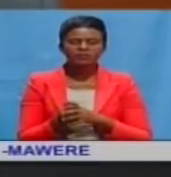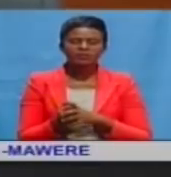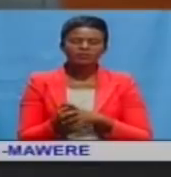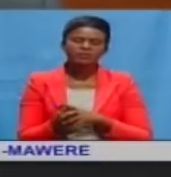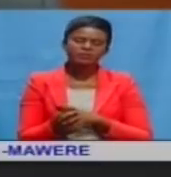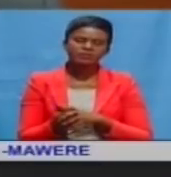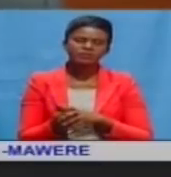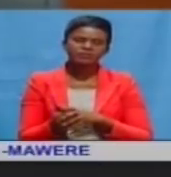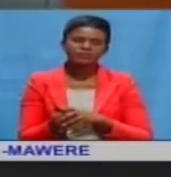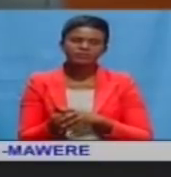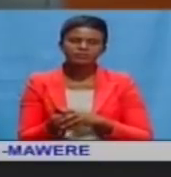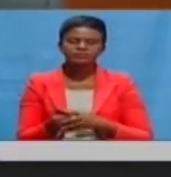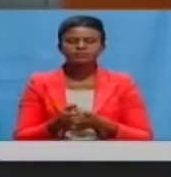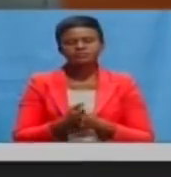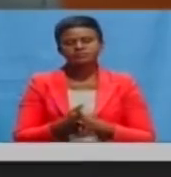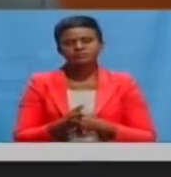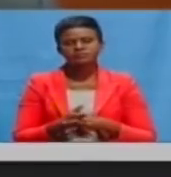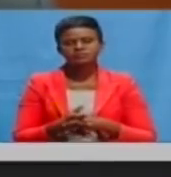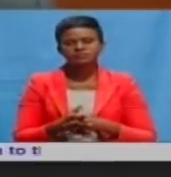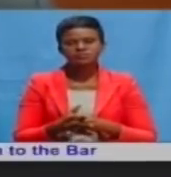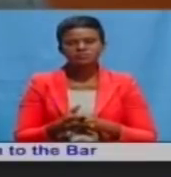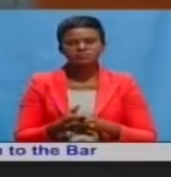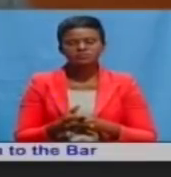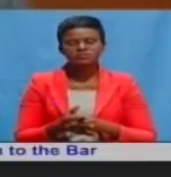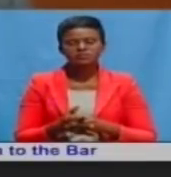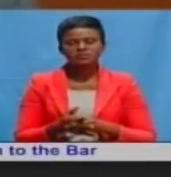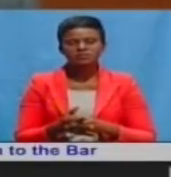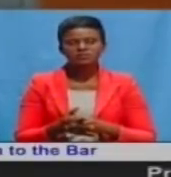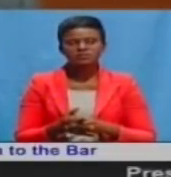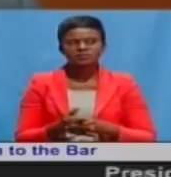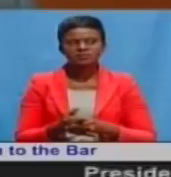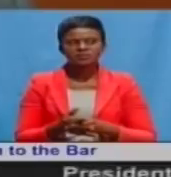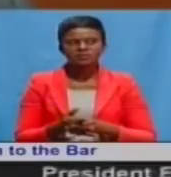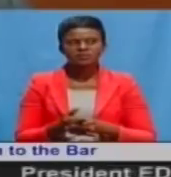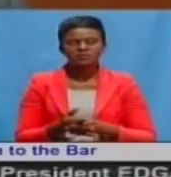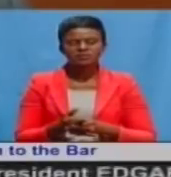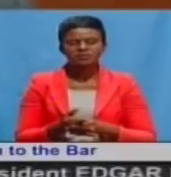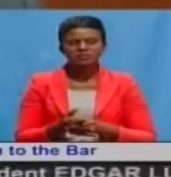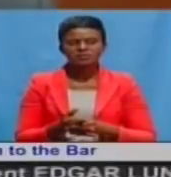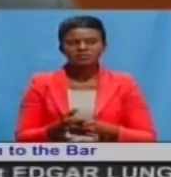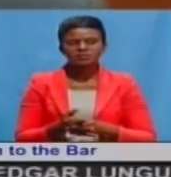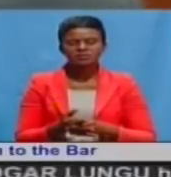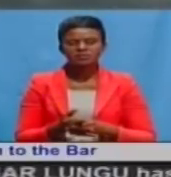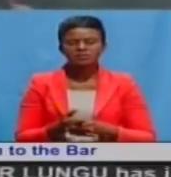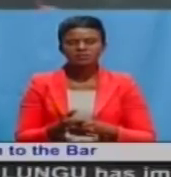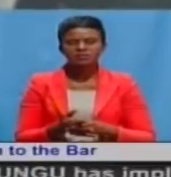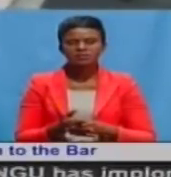world. This will allow us to improve our matrix of cooperation.